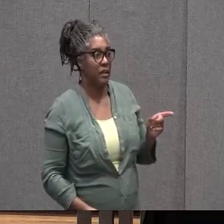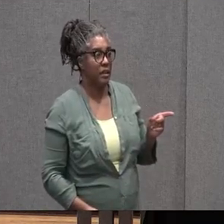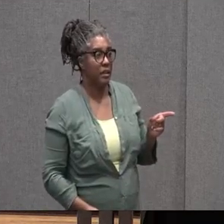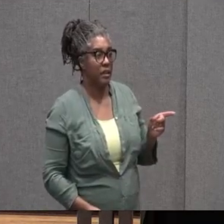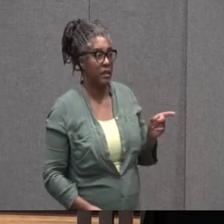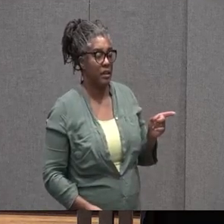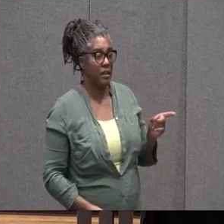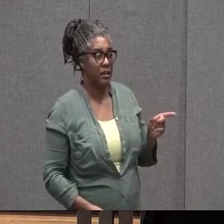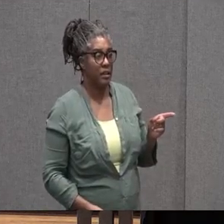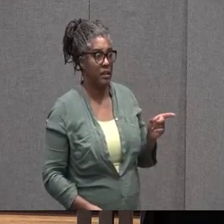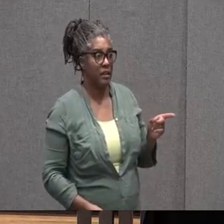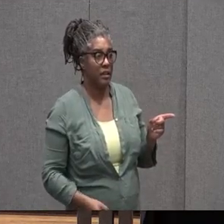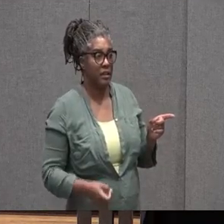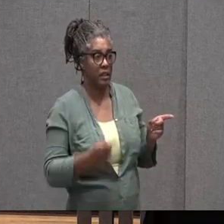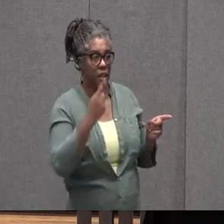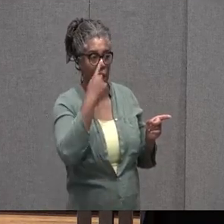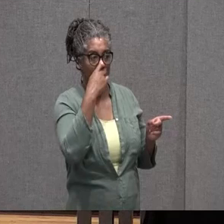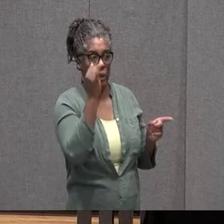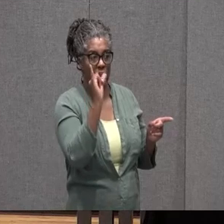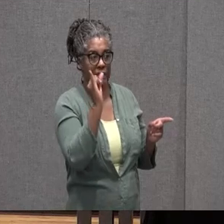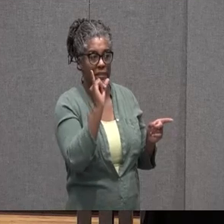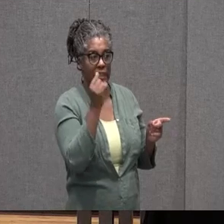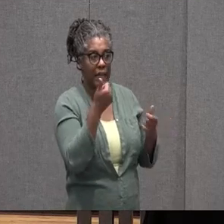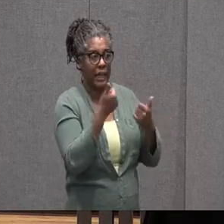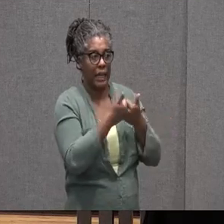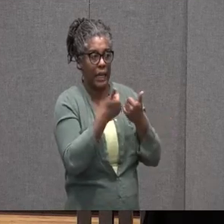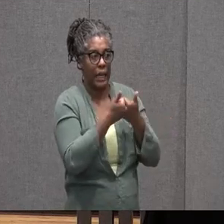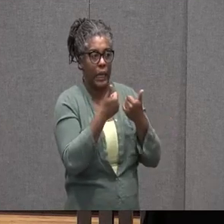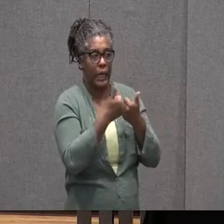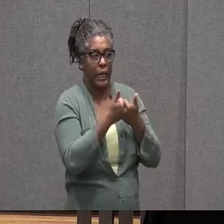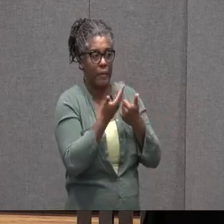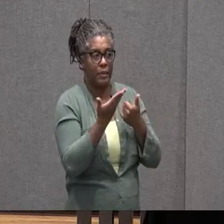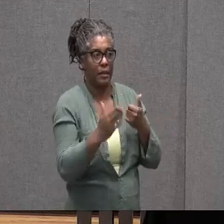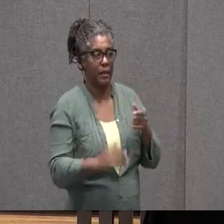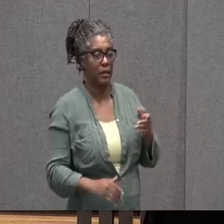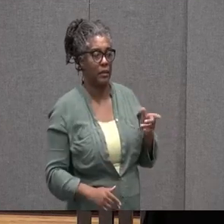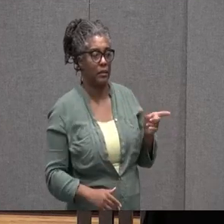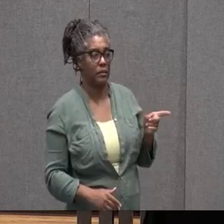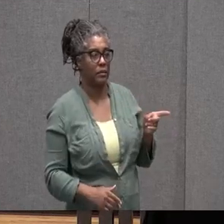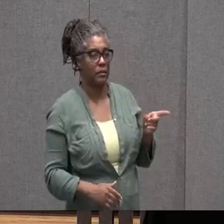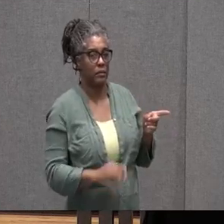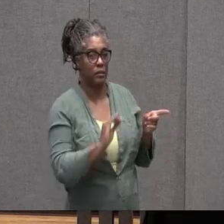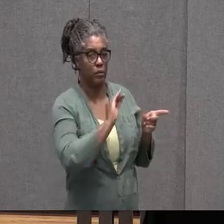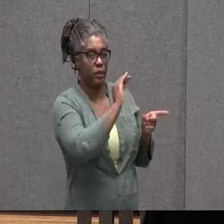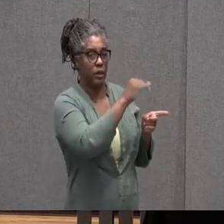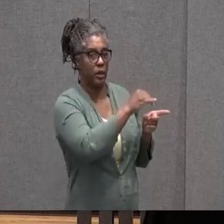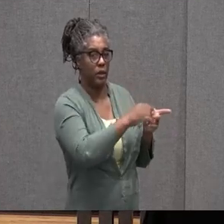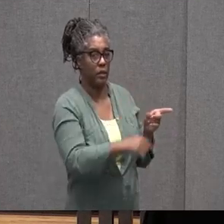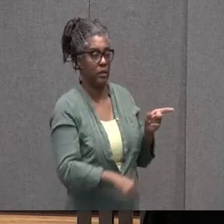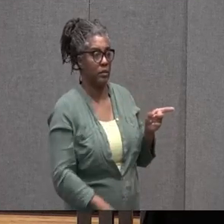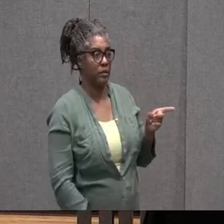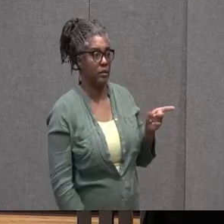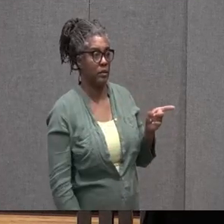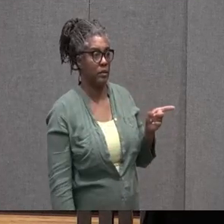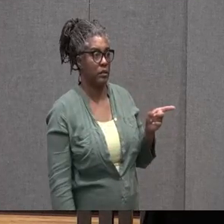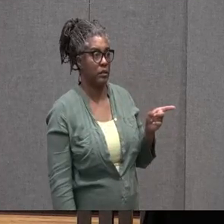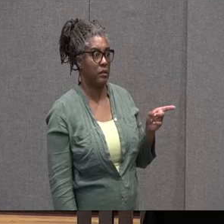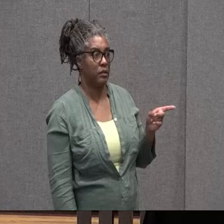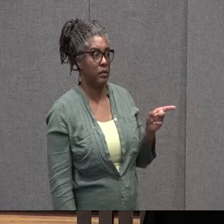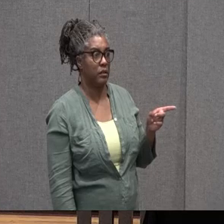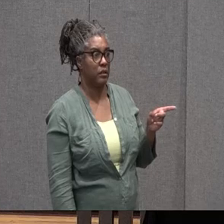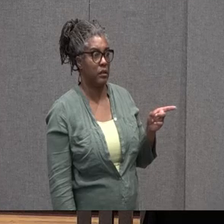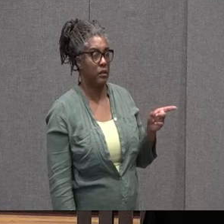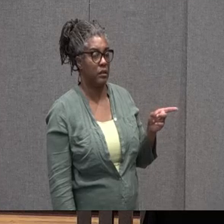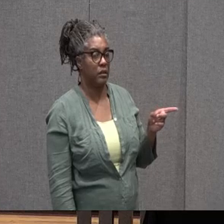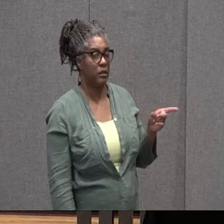looks like almost like a game piece or something. And he puts it right there in front of the clothespin.